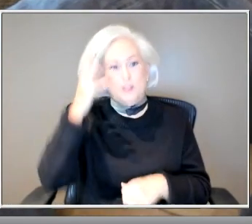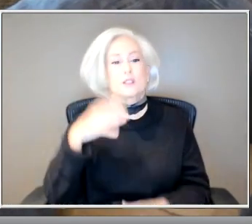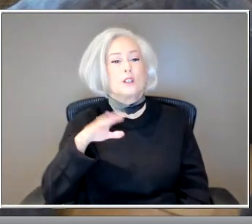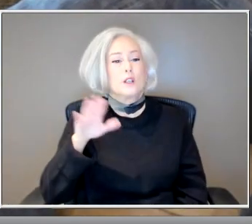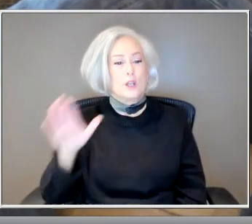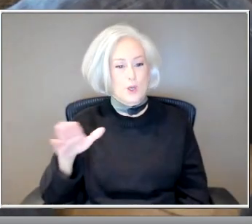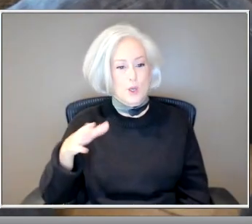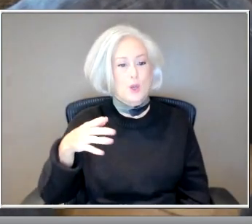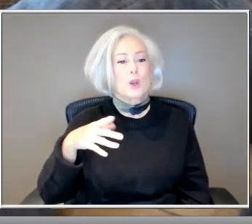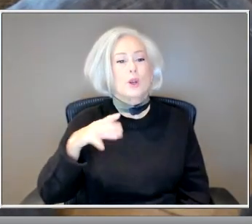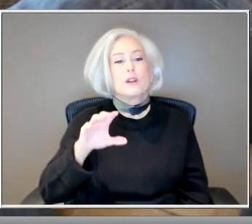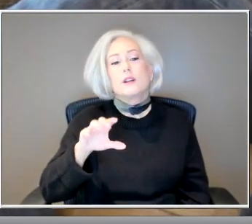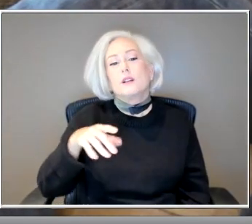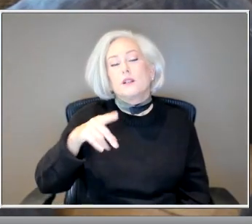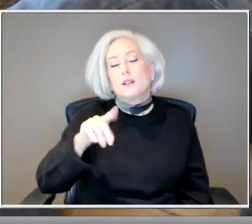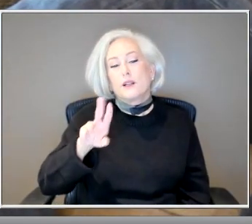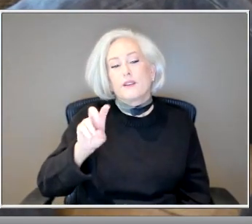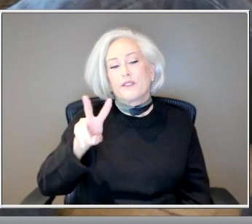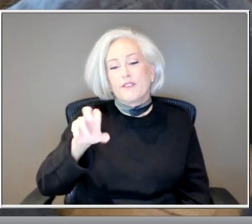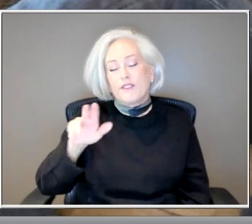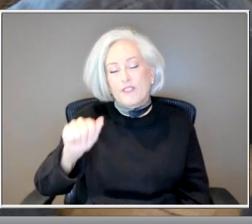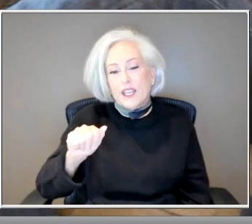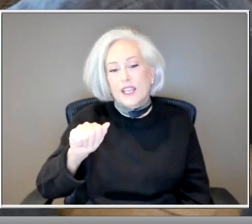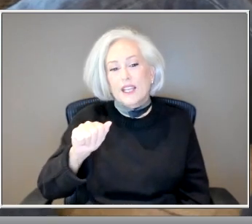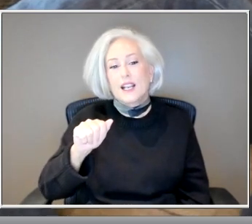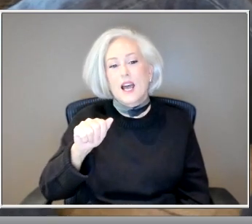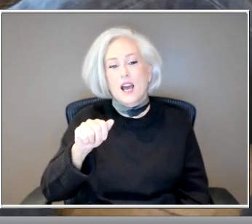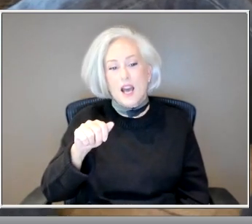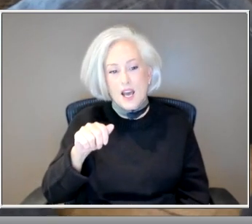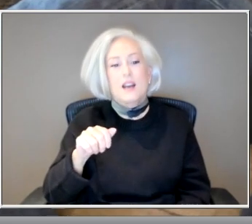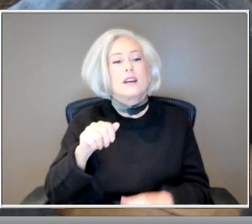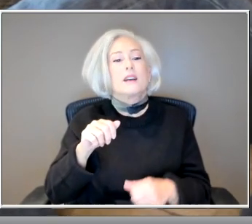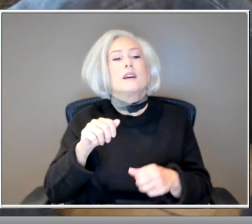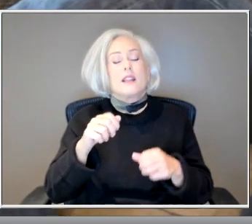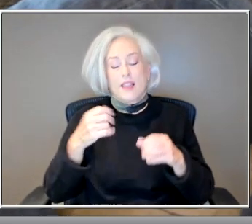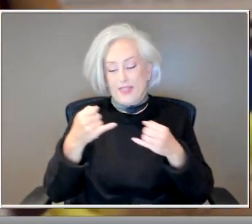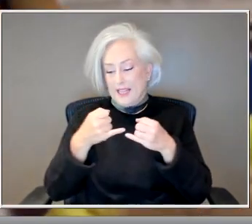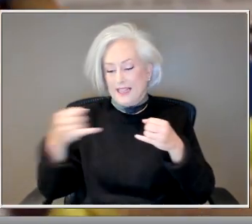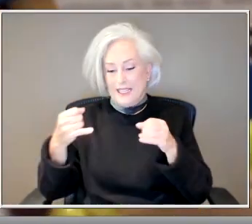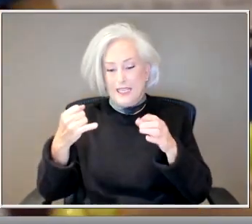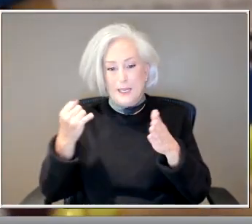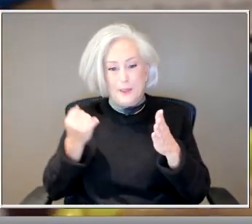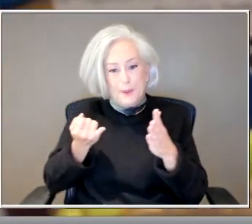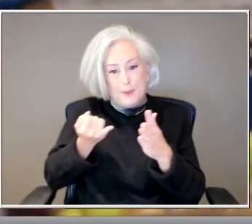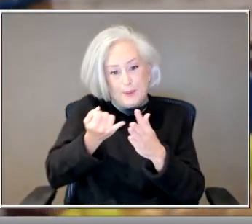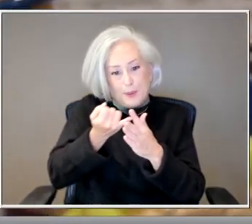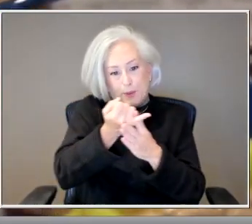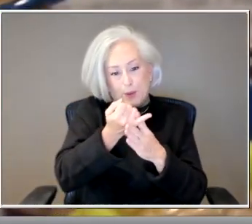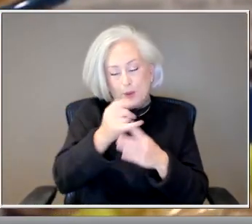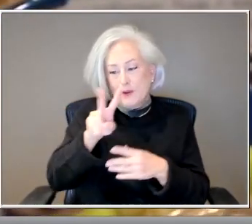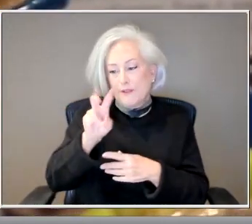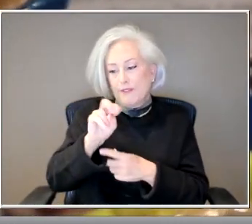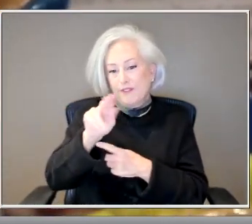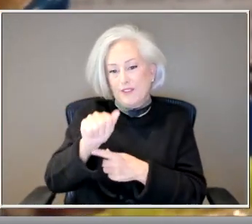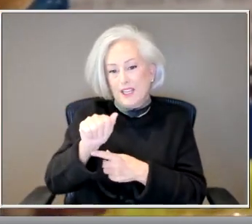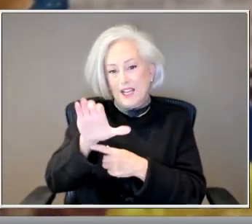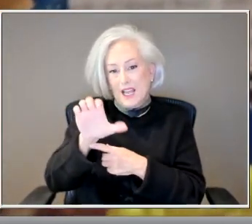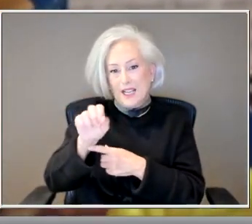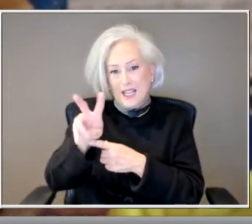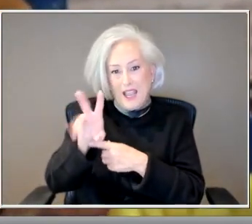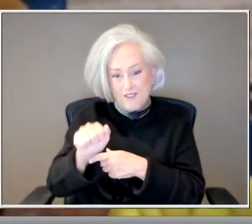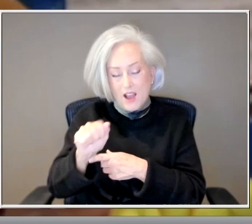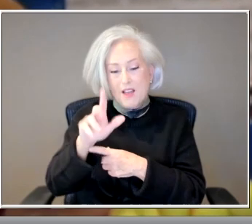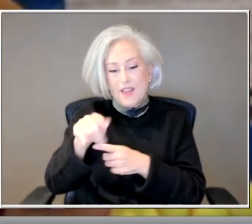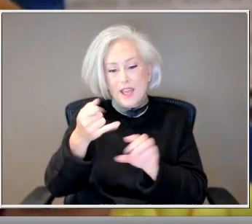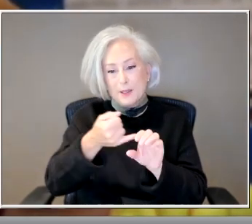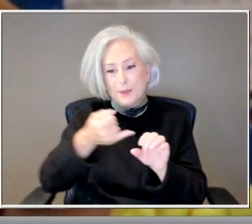occluded. The lead went through her vena cava, and they had to withdraw the lead. The past 51 years since the day Ann was